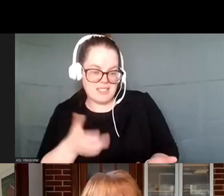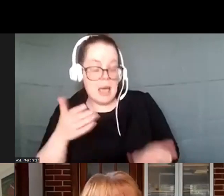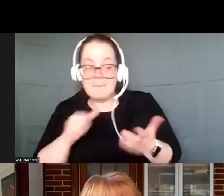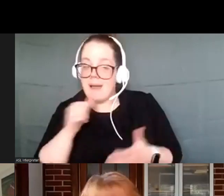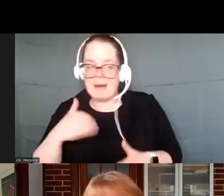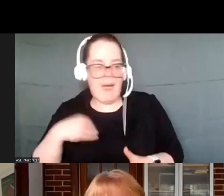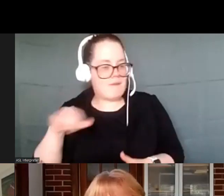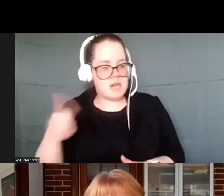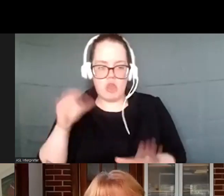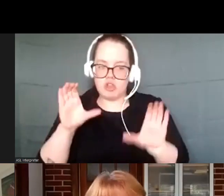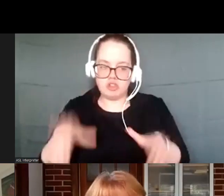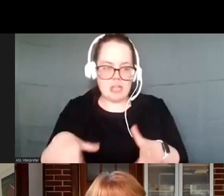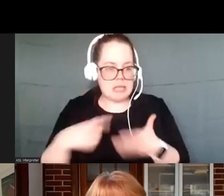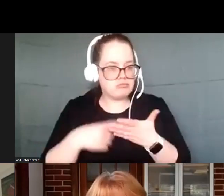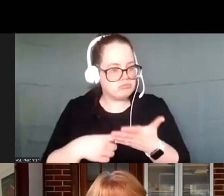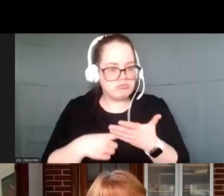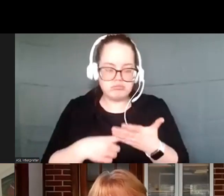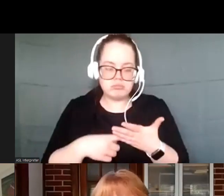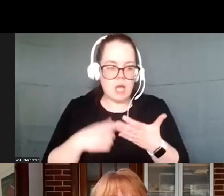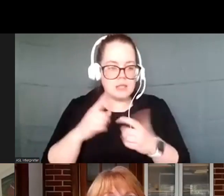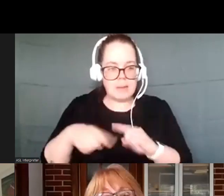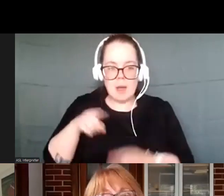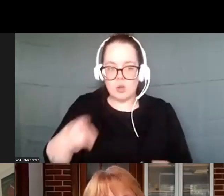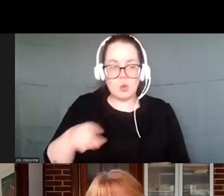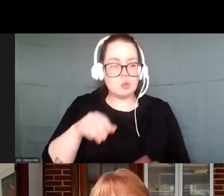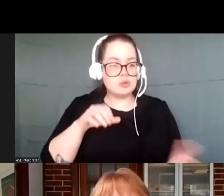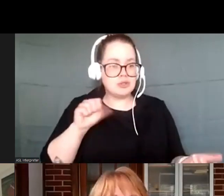And, don't do a crappy showcase.